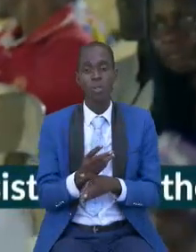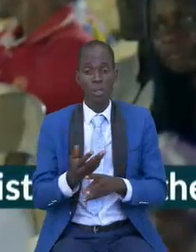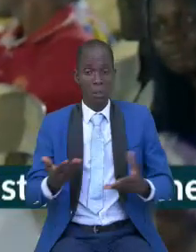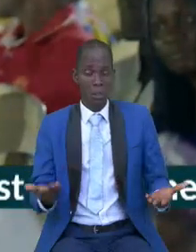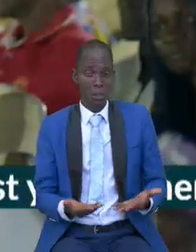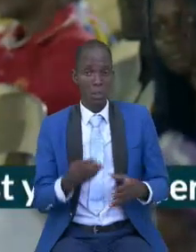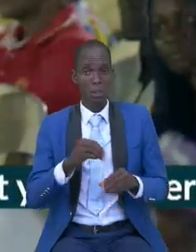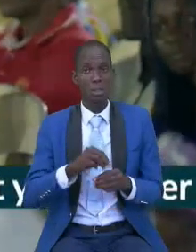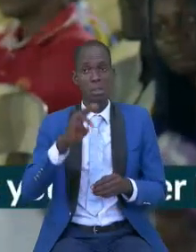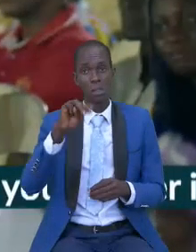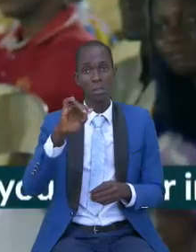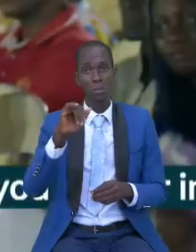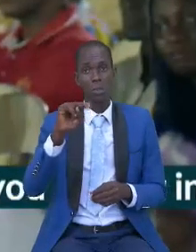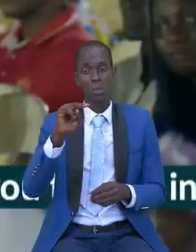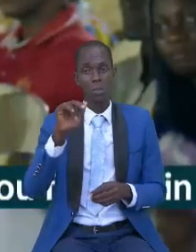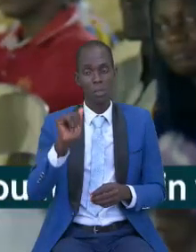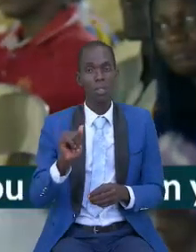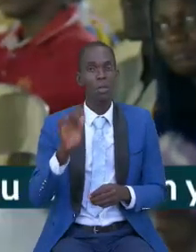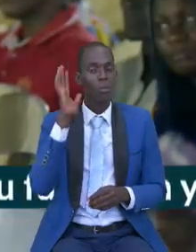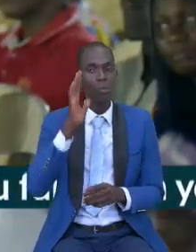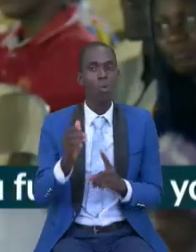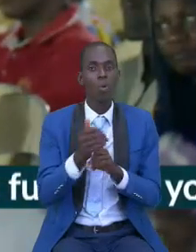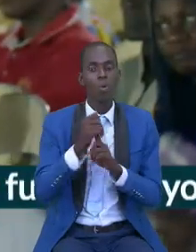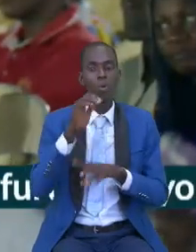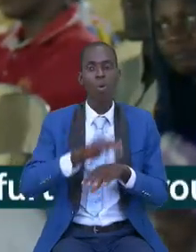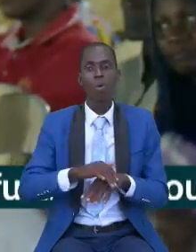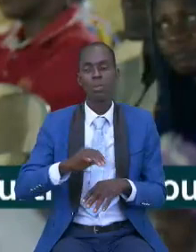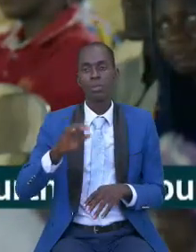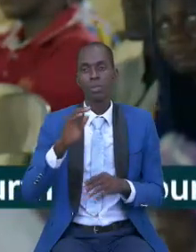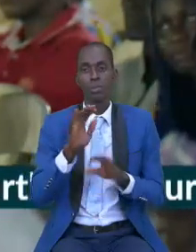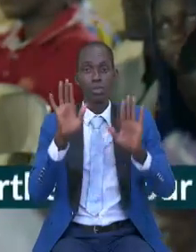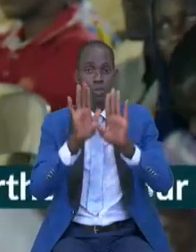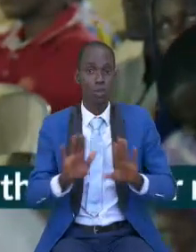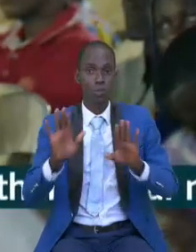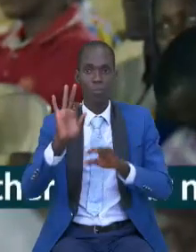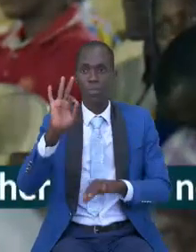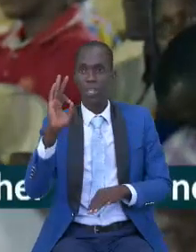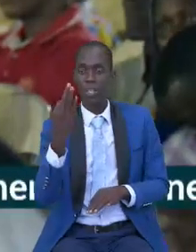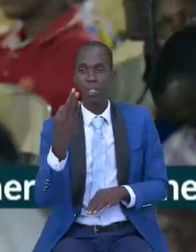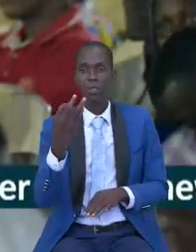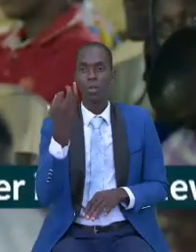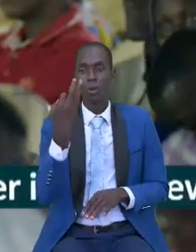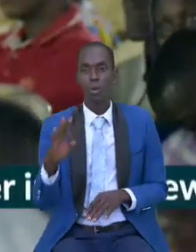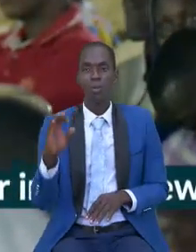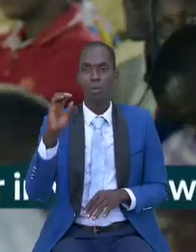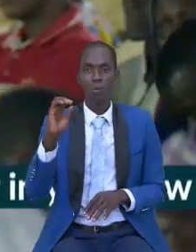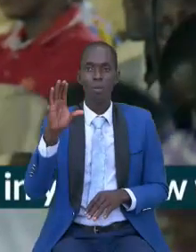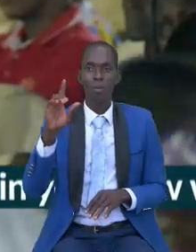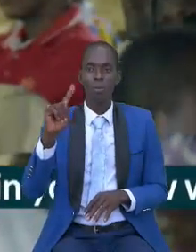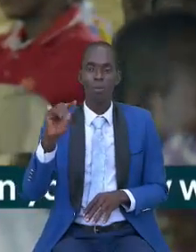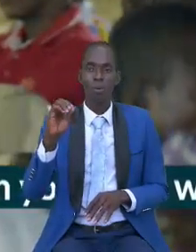to have it on Sunday, 9th October, by